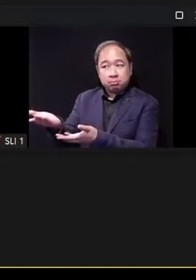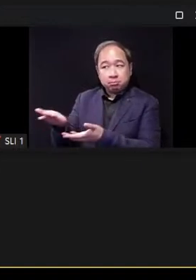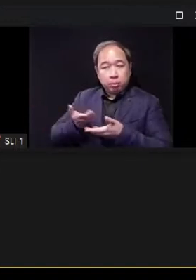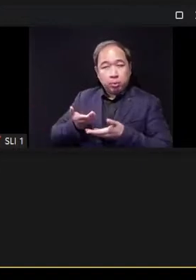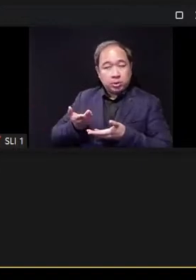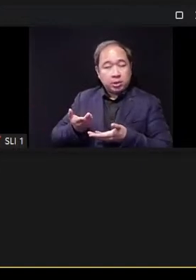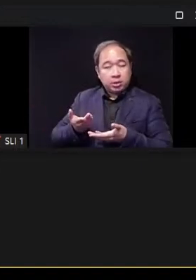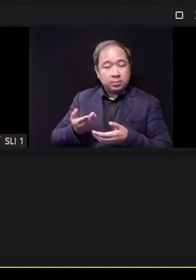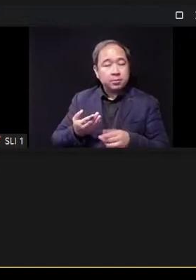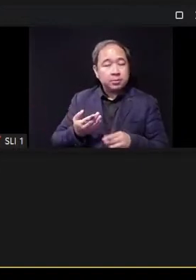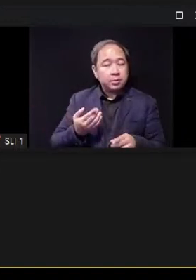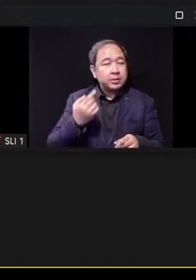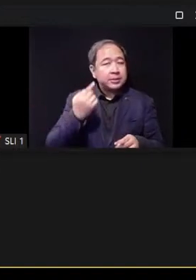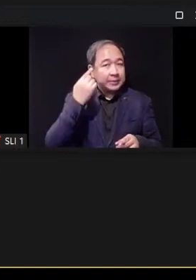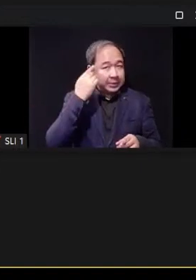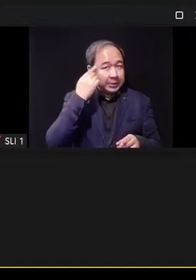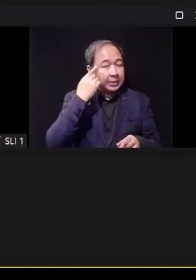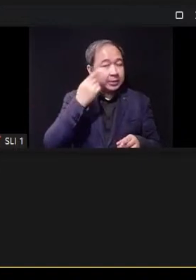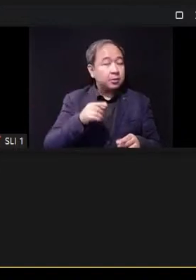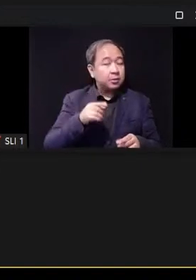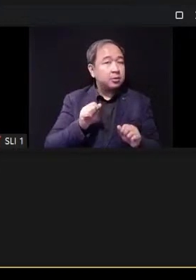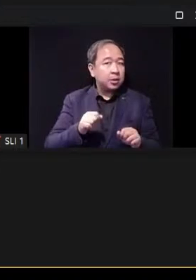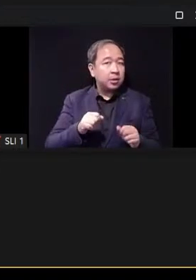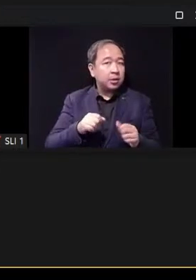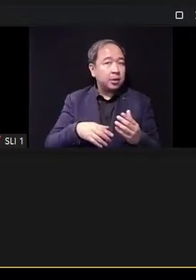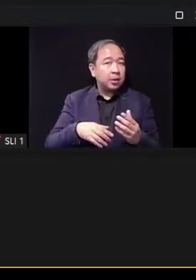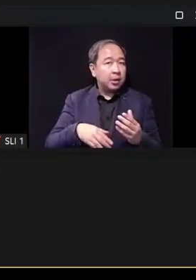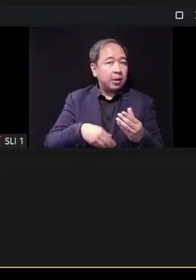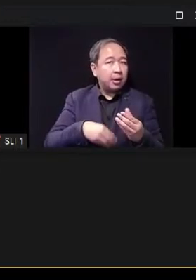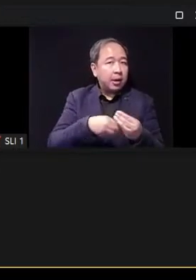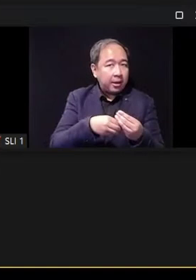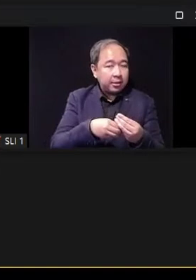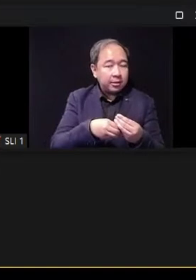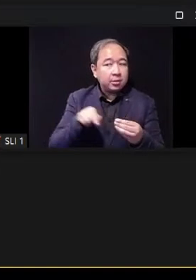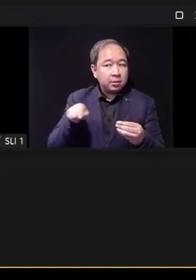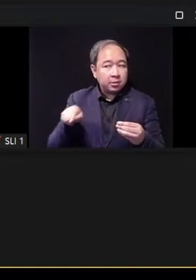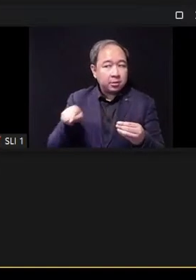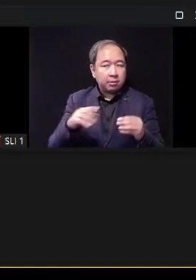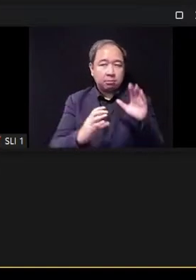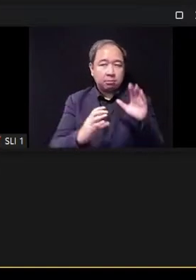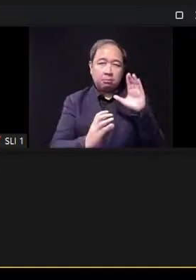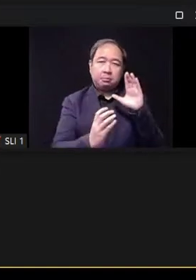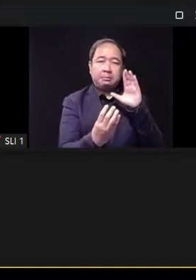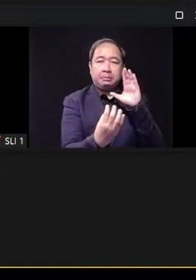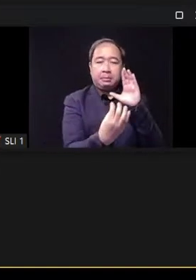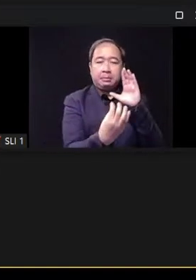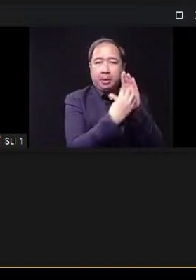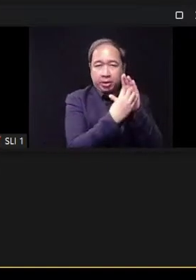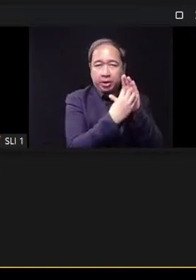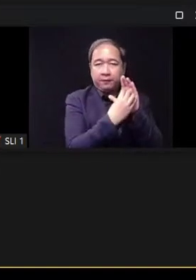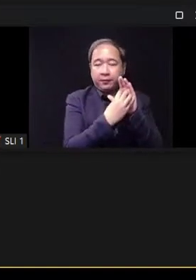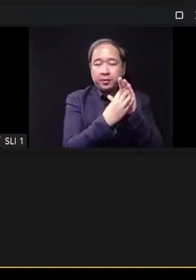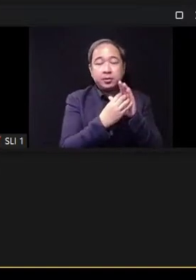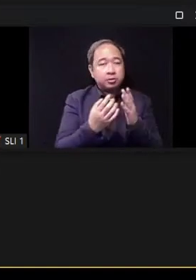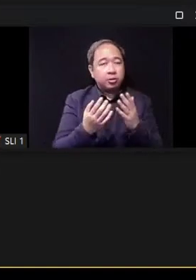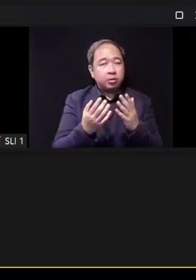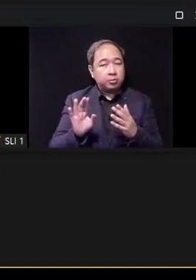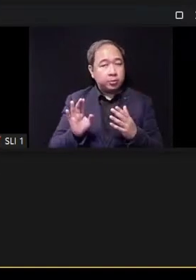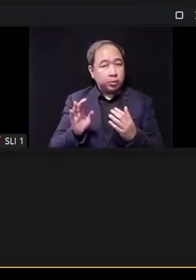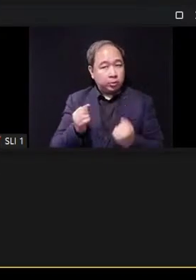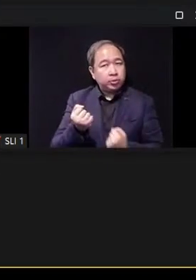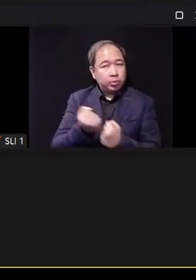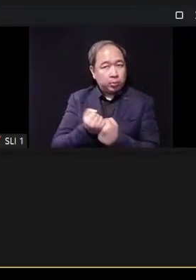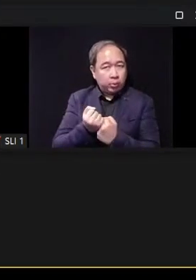it will add to the merit of this paragraph, so we would like to support this